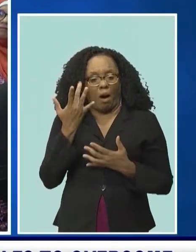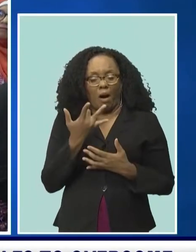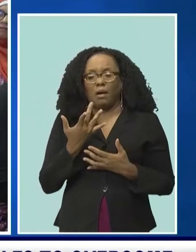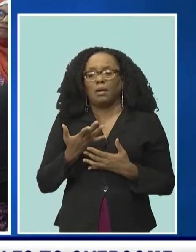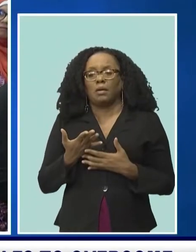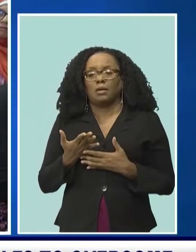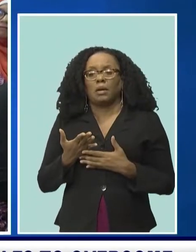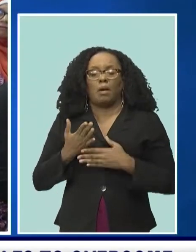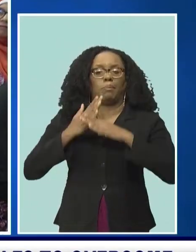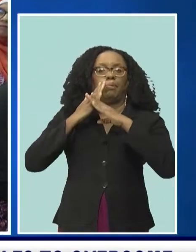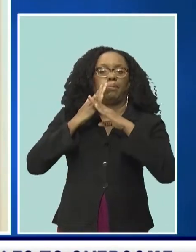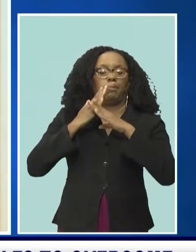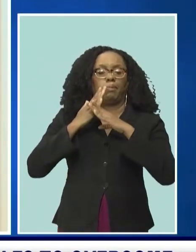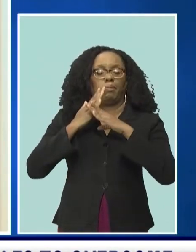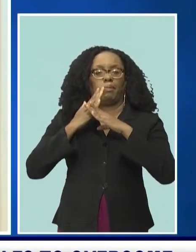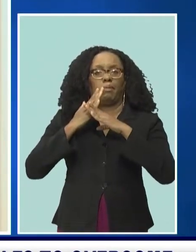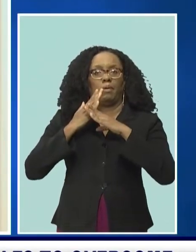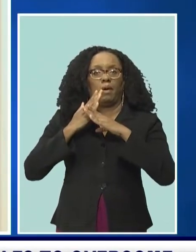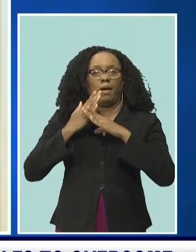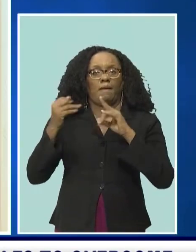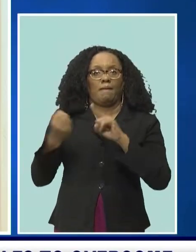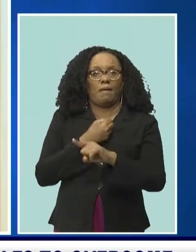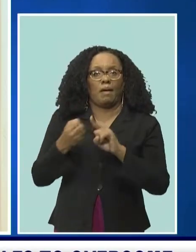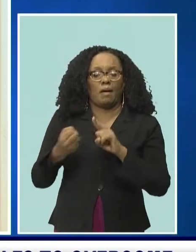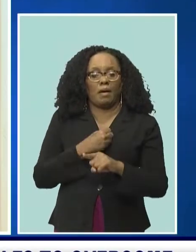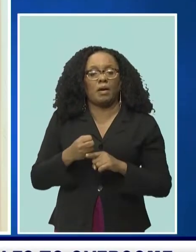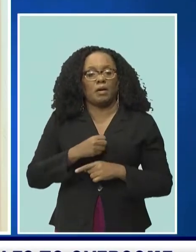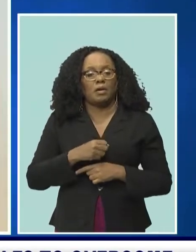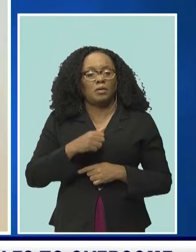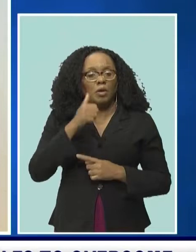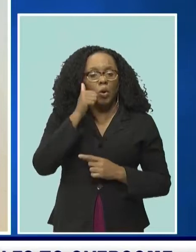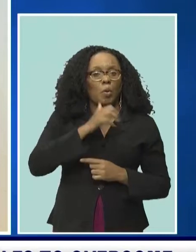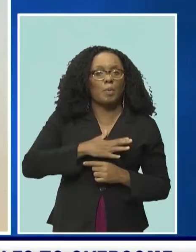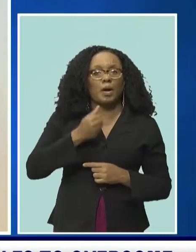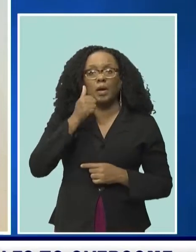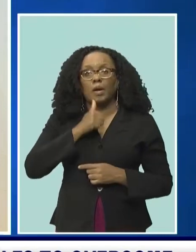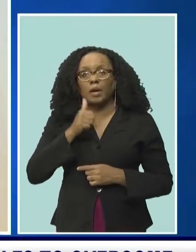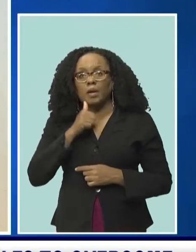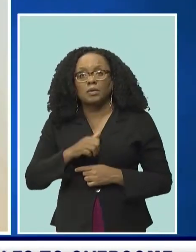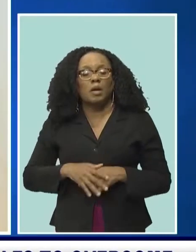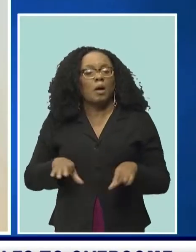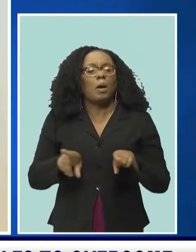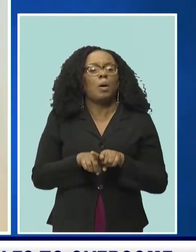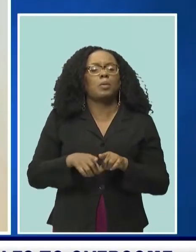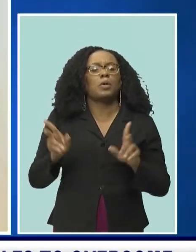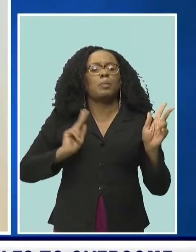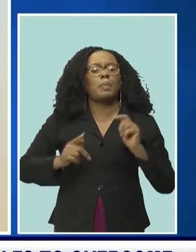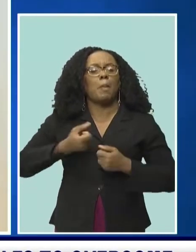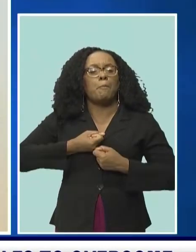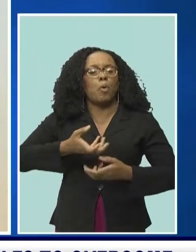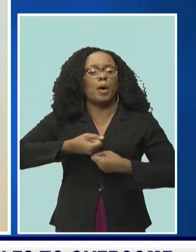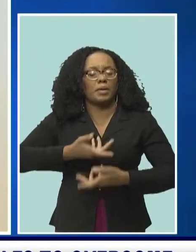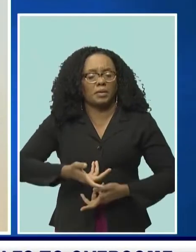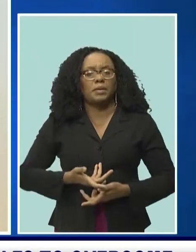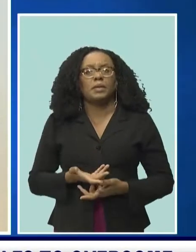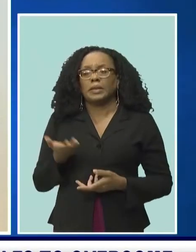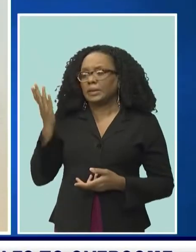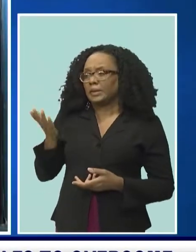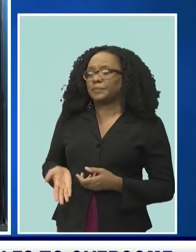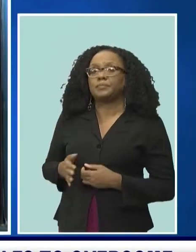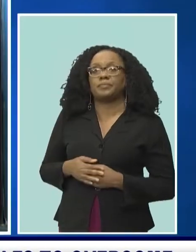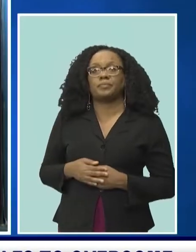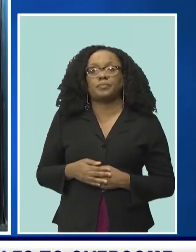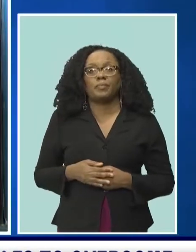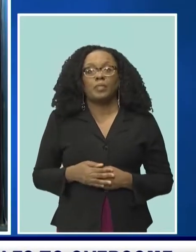awareness, and there were artistic presentations from Rye Minister and Cindy Celeste. Bureau of Gender Affairs Program Officer William